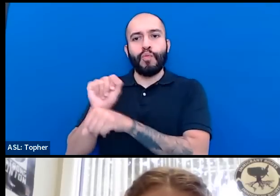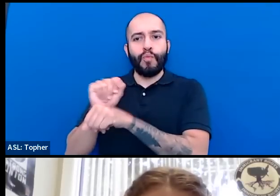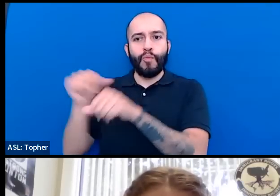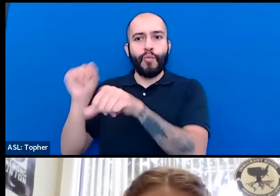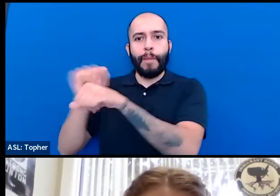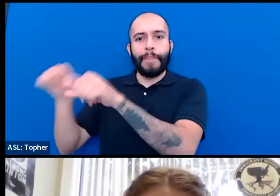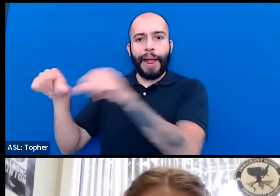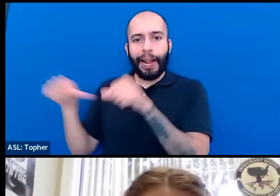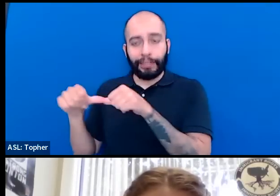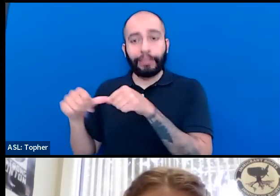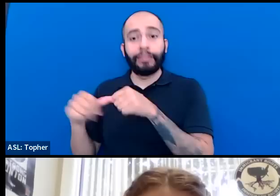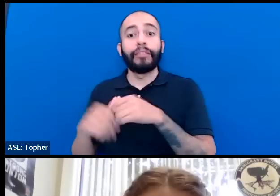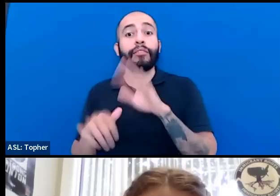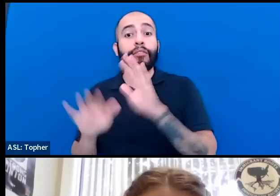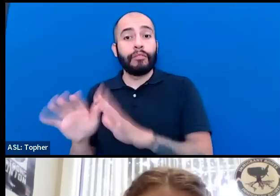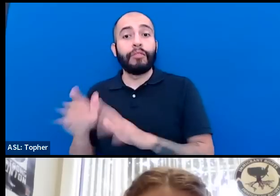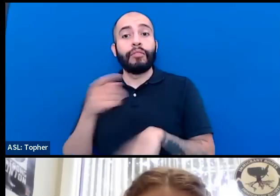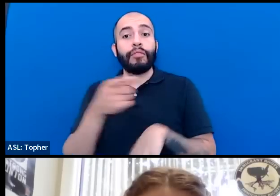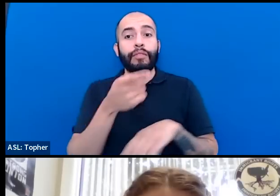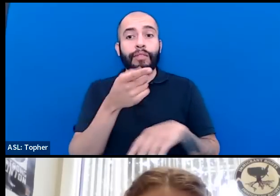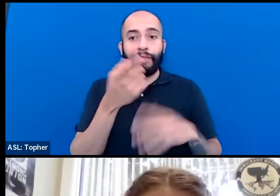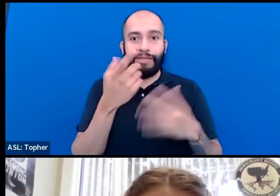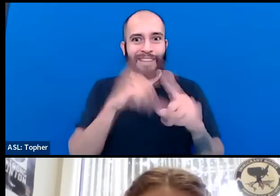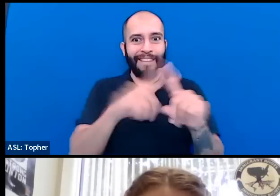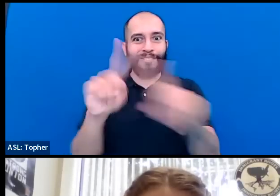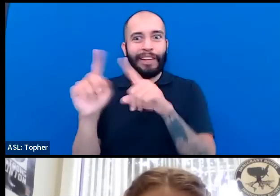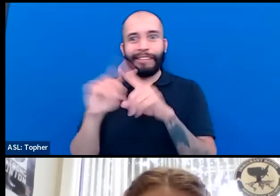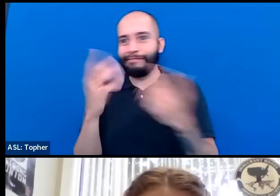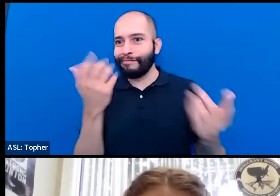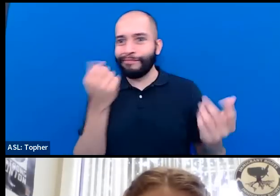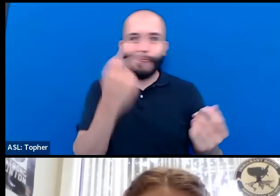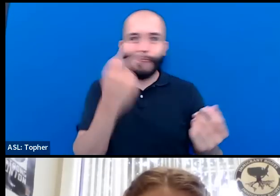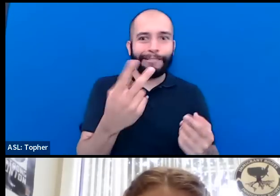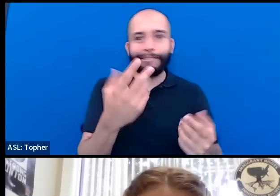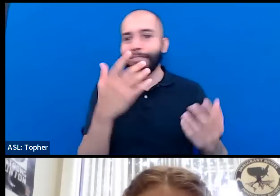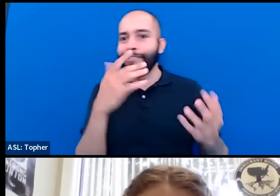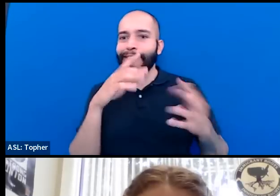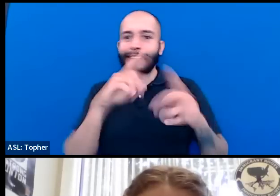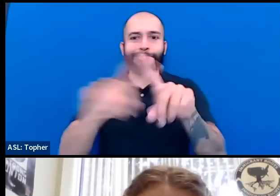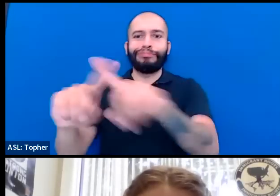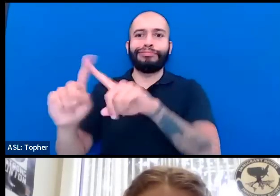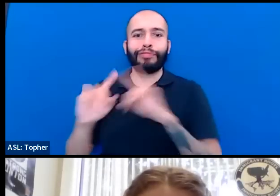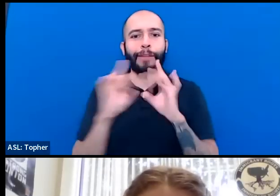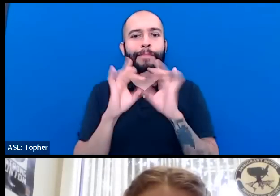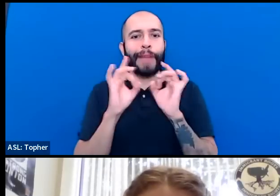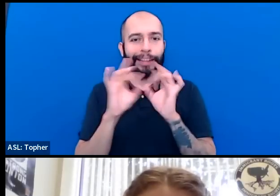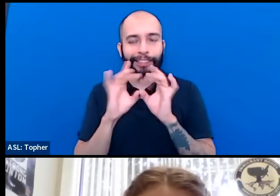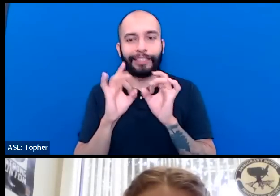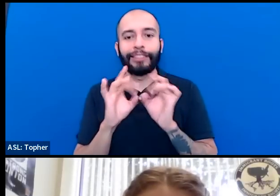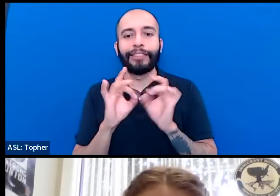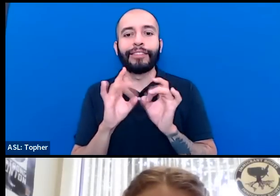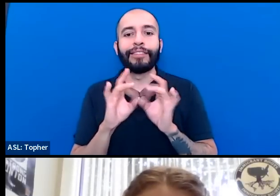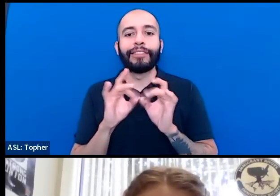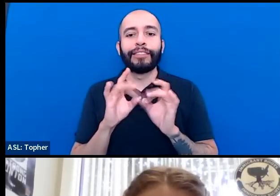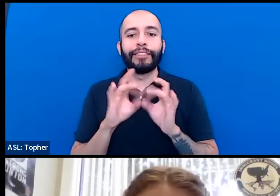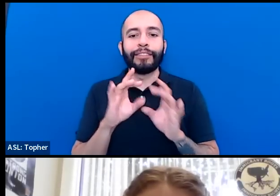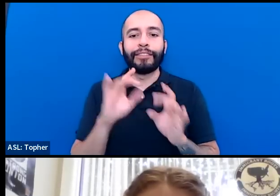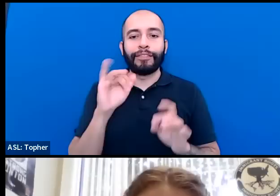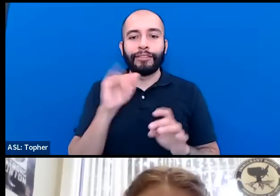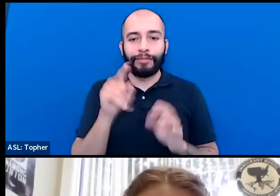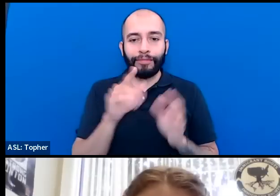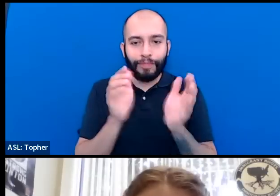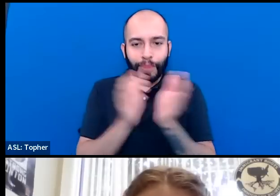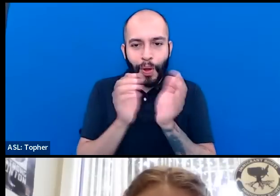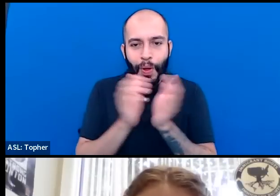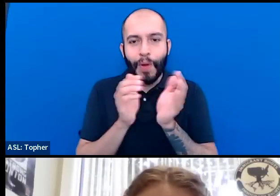But you've somehow managed, as we speak, Workers United has